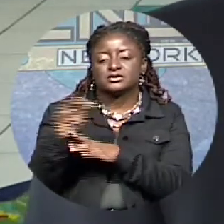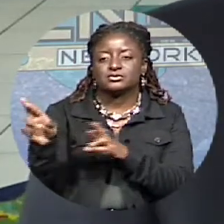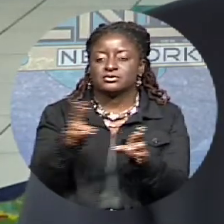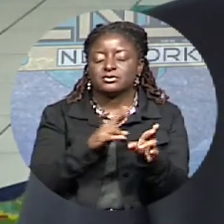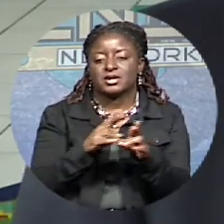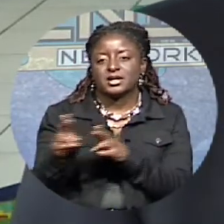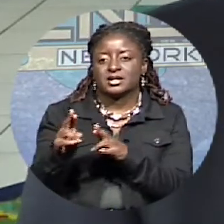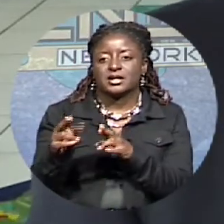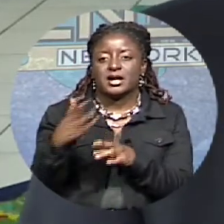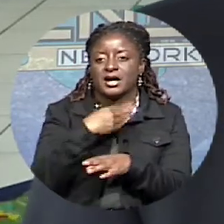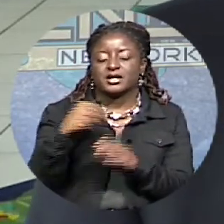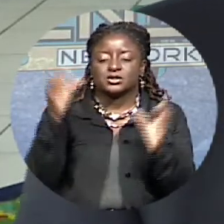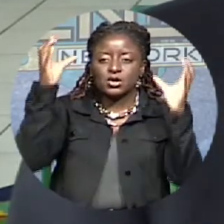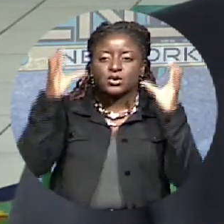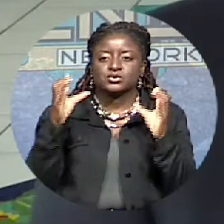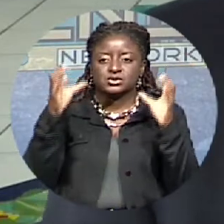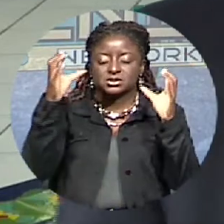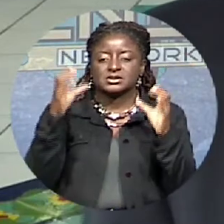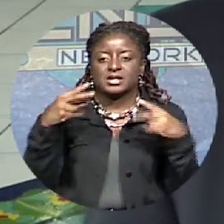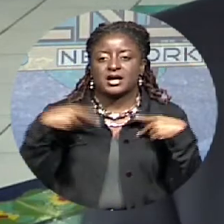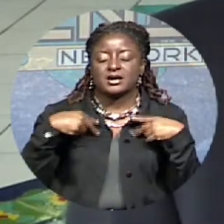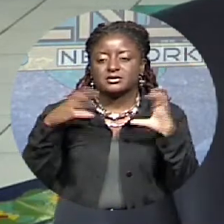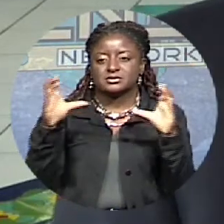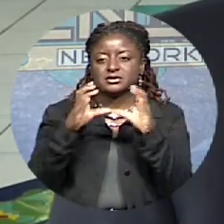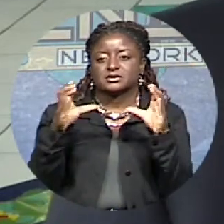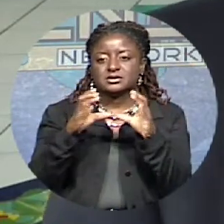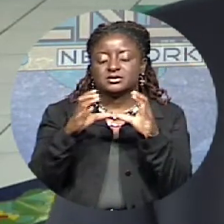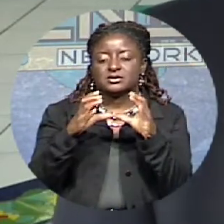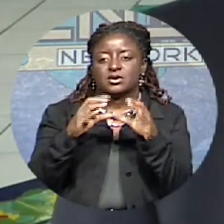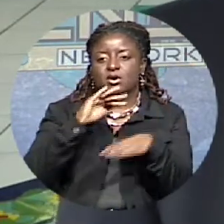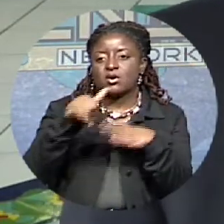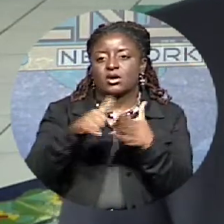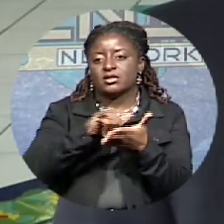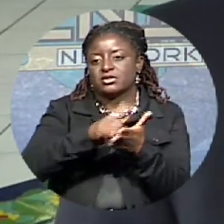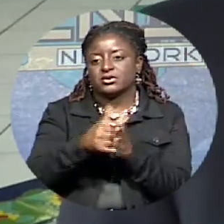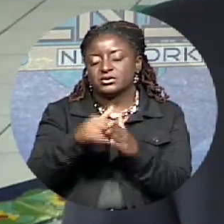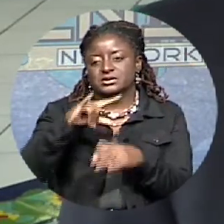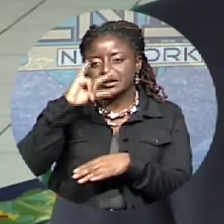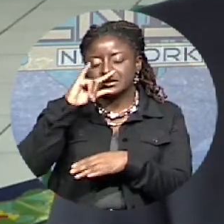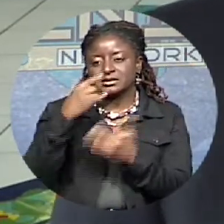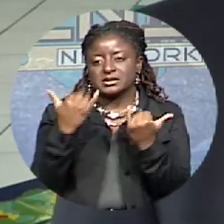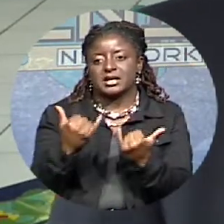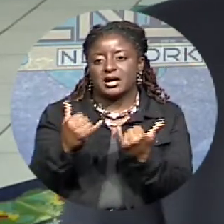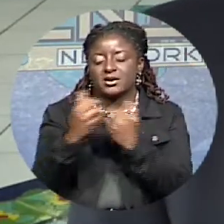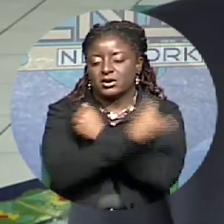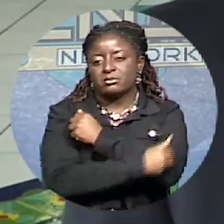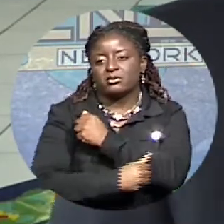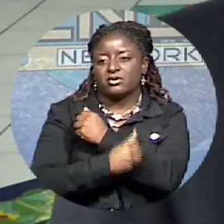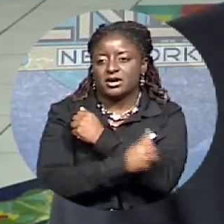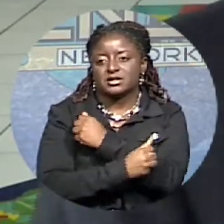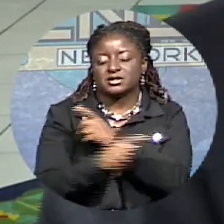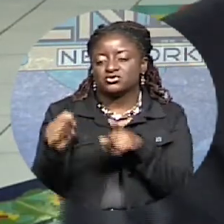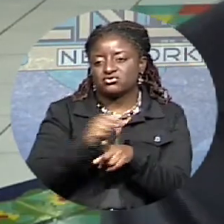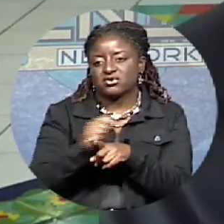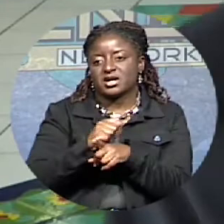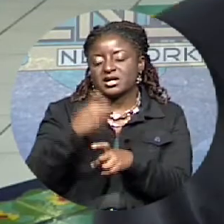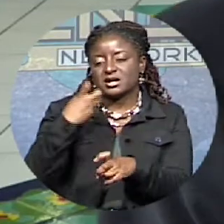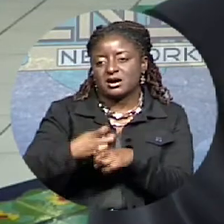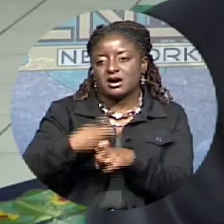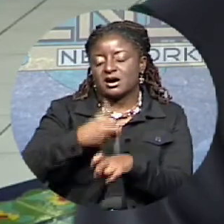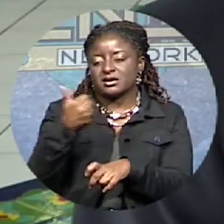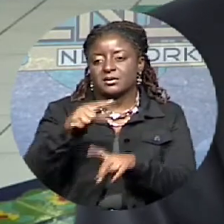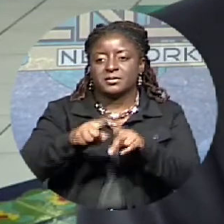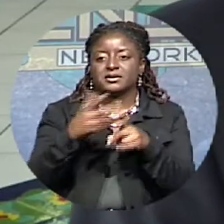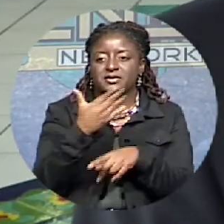that going, because all those kids are off abroad now, and yes, they're training even harder probably abroad in a structured program, but they started